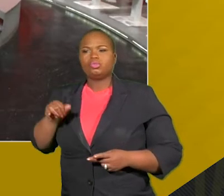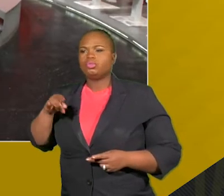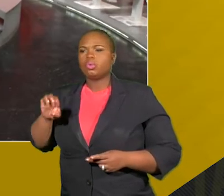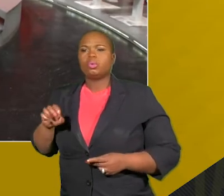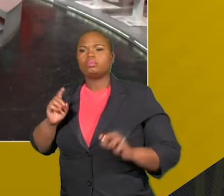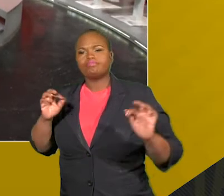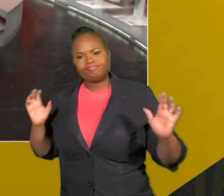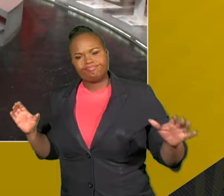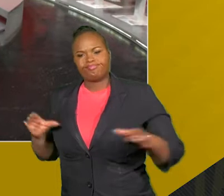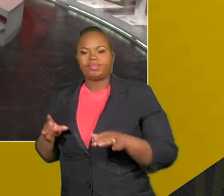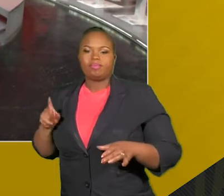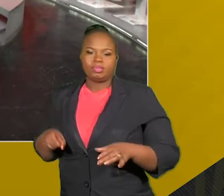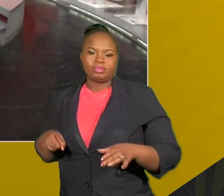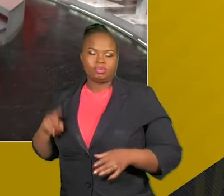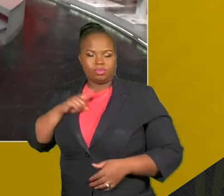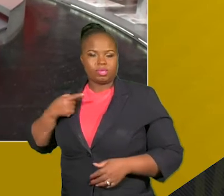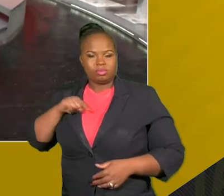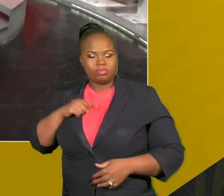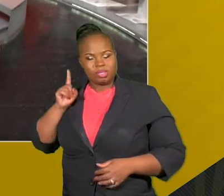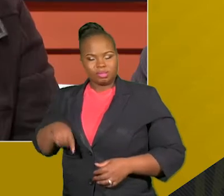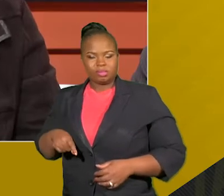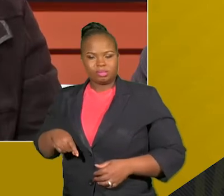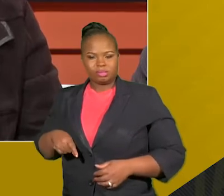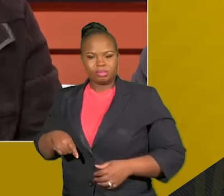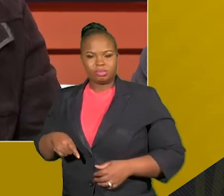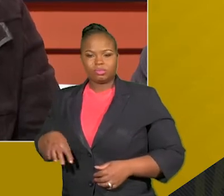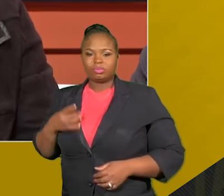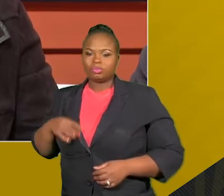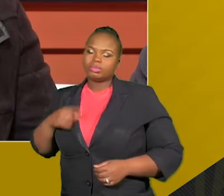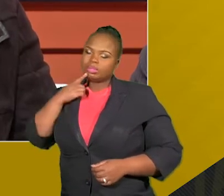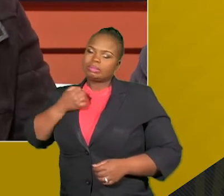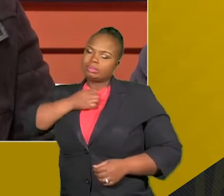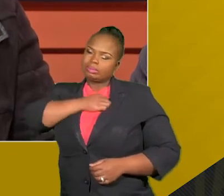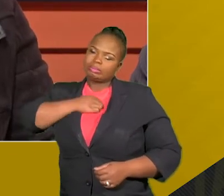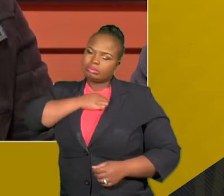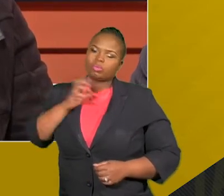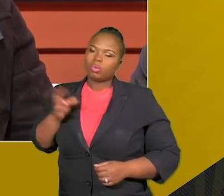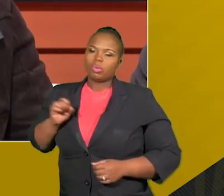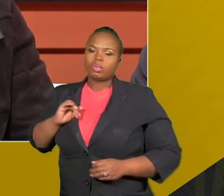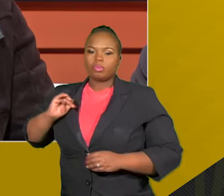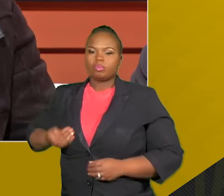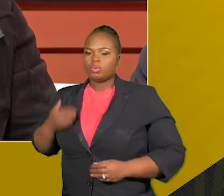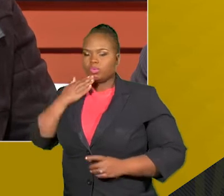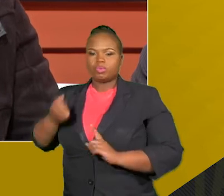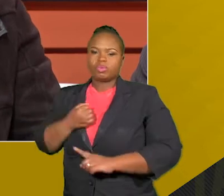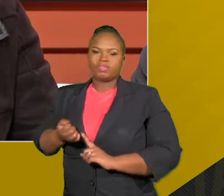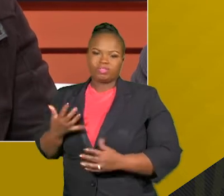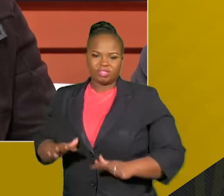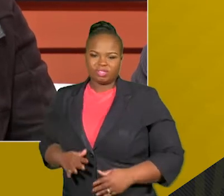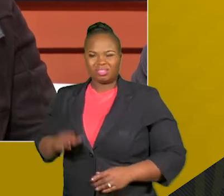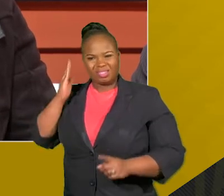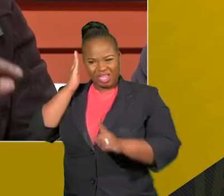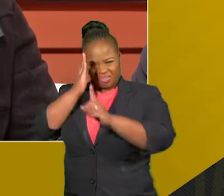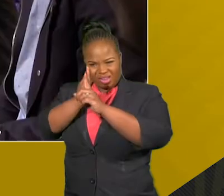chomube. Asitanganin, we need to come and say, we are sorry to every woman who have been abused.